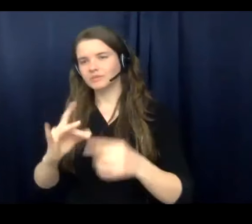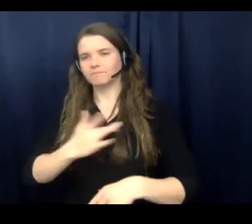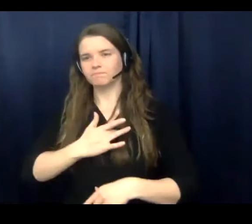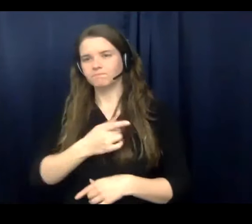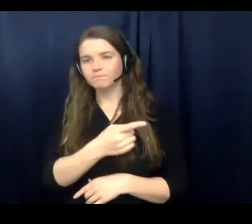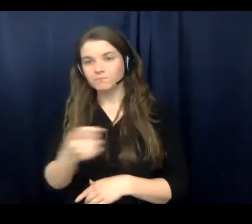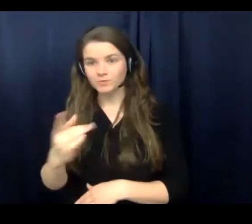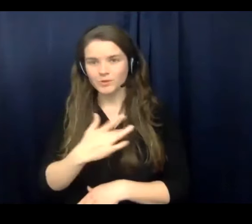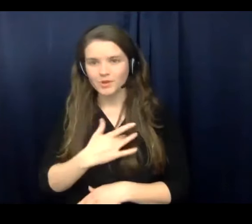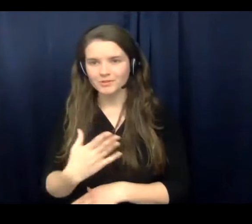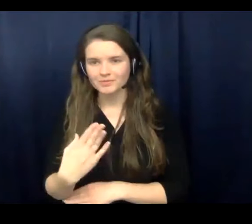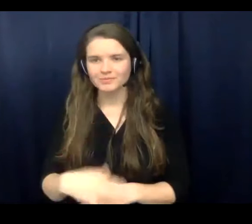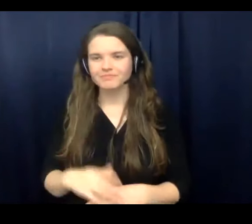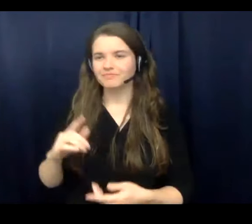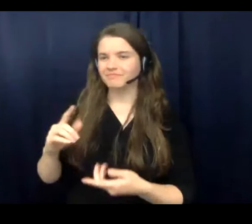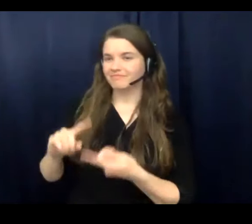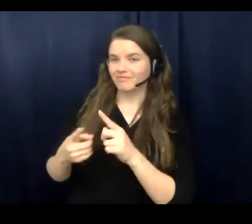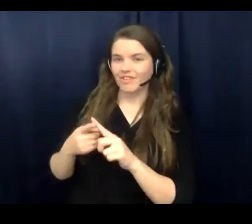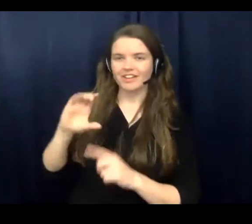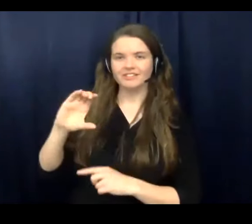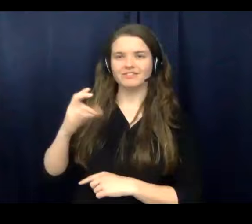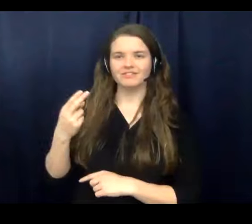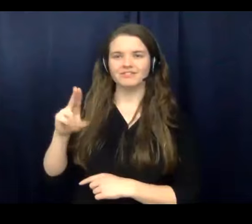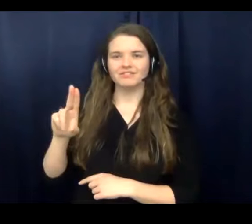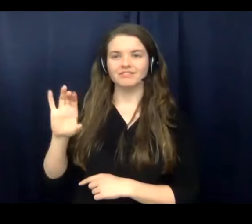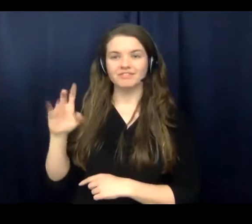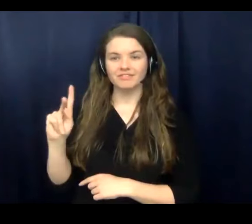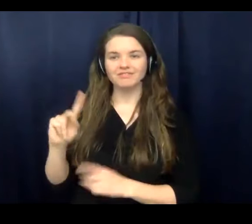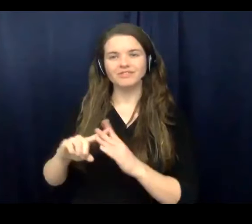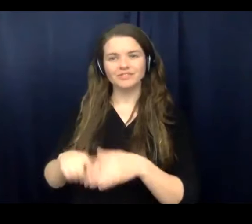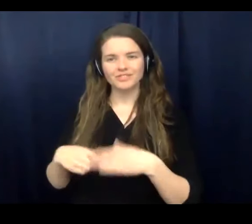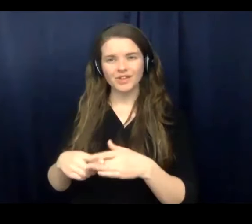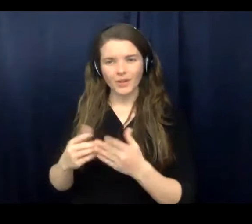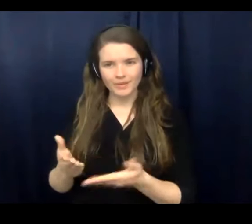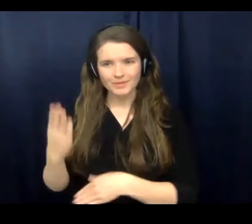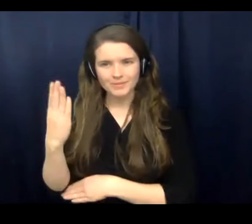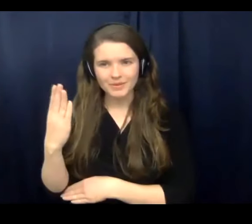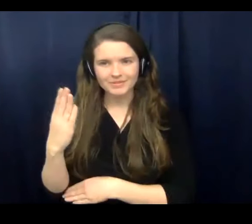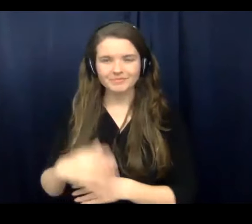my friend Chuck to open our service for us this morning. God bless you.